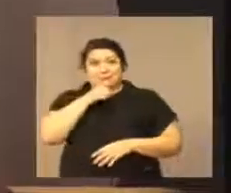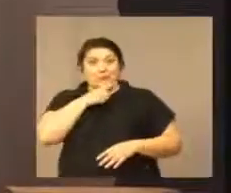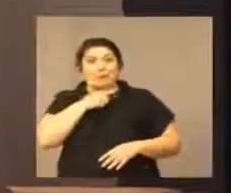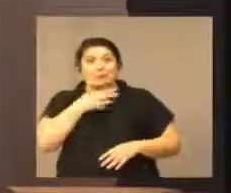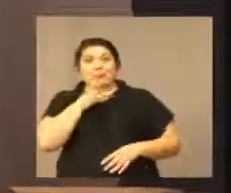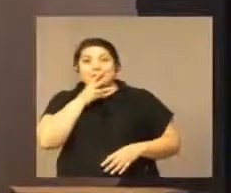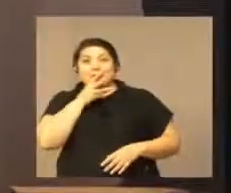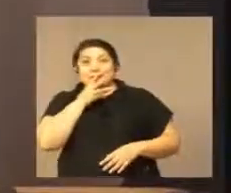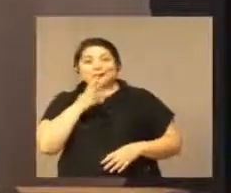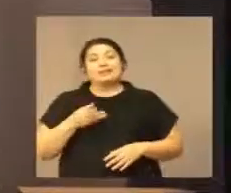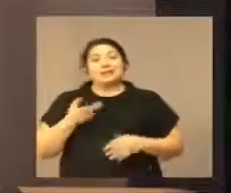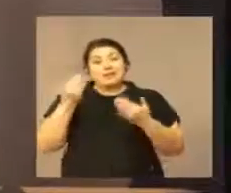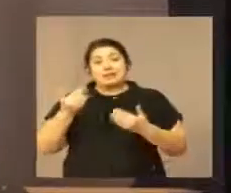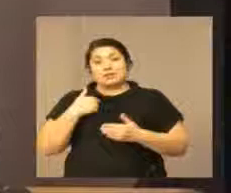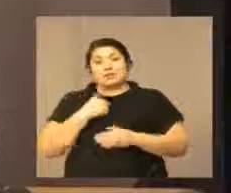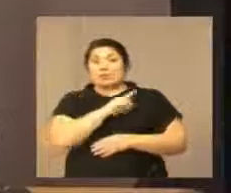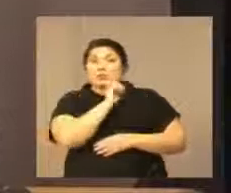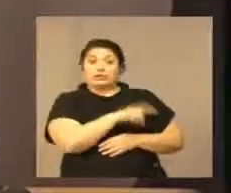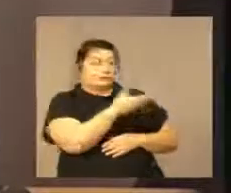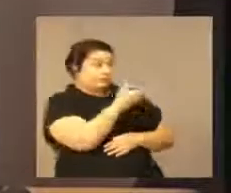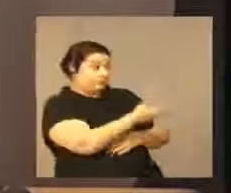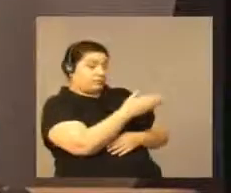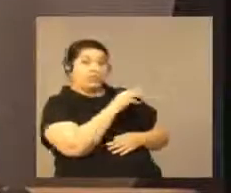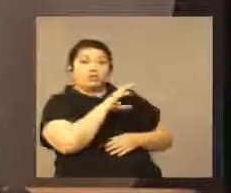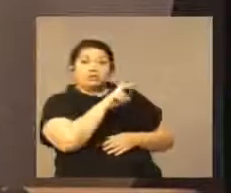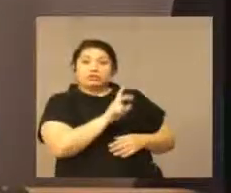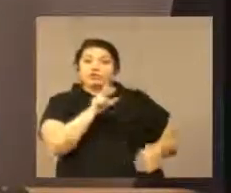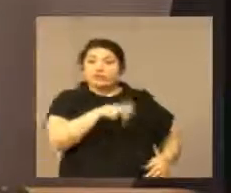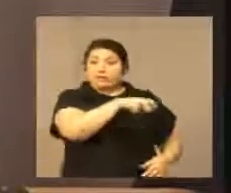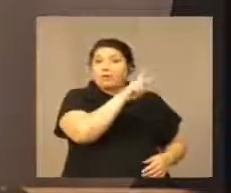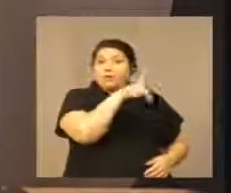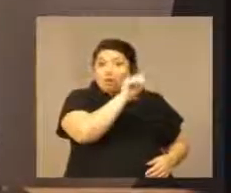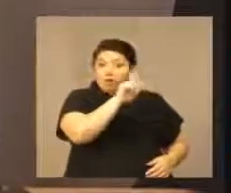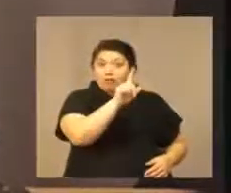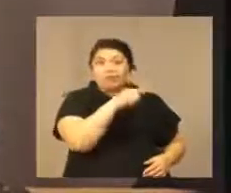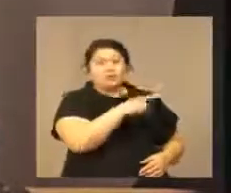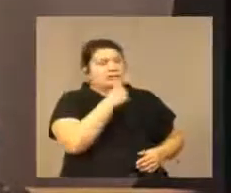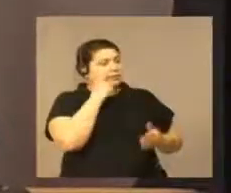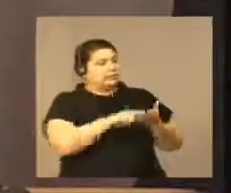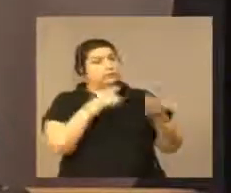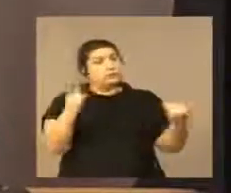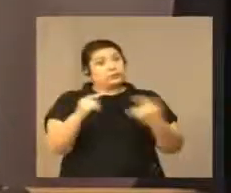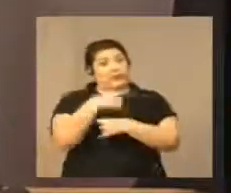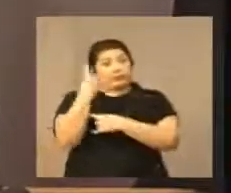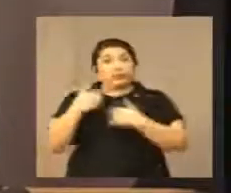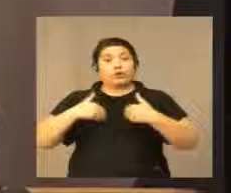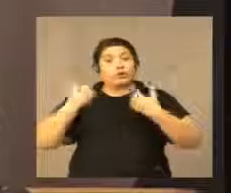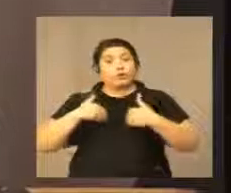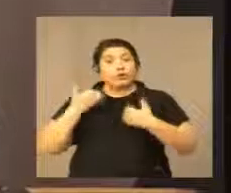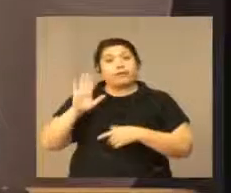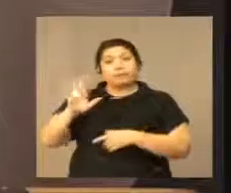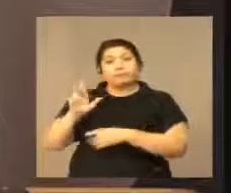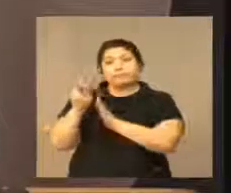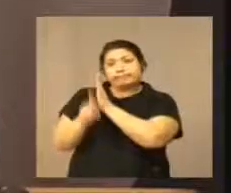Okay, this question is for Chief Paul. There has been much press about youth suicides. What the